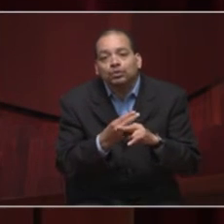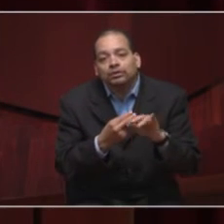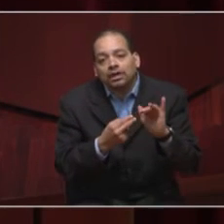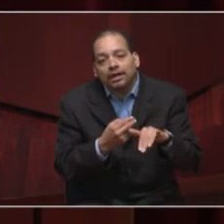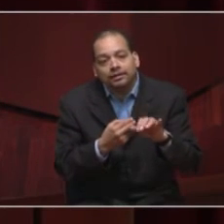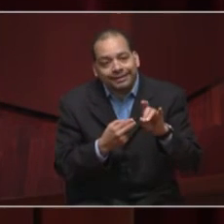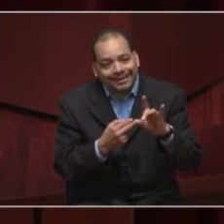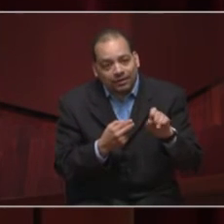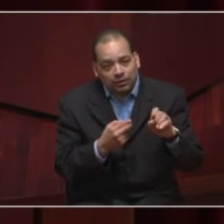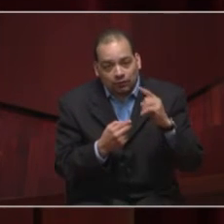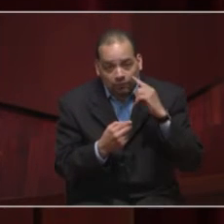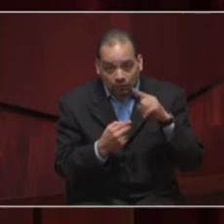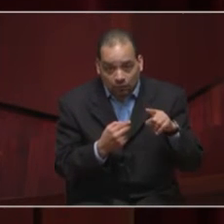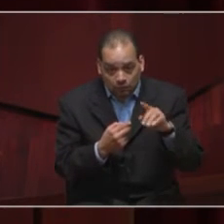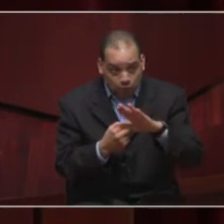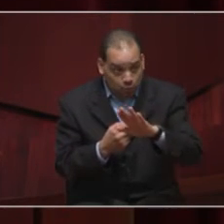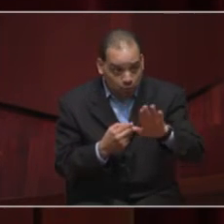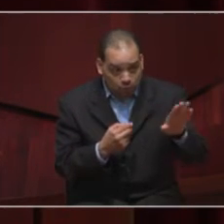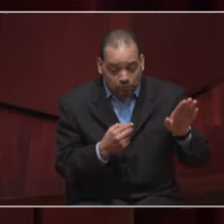conduct your reviews.